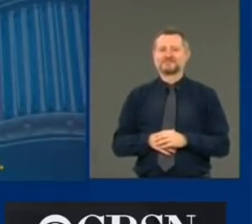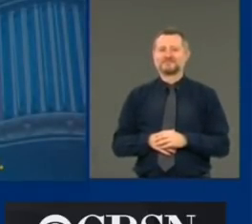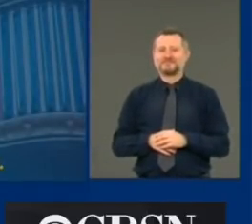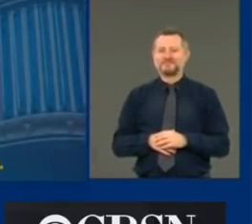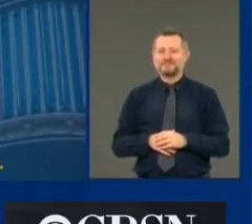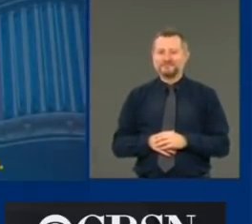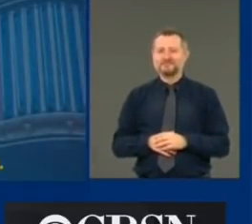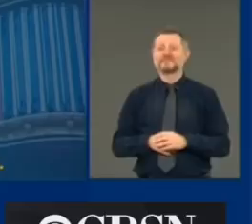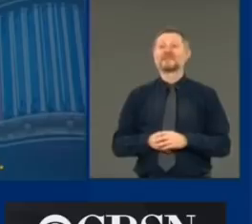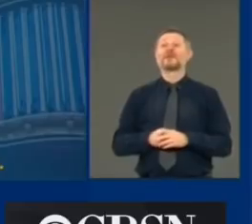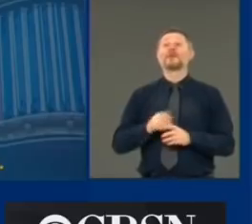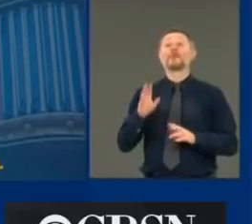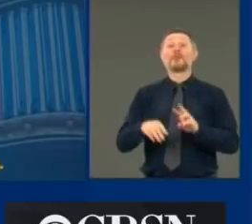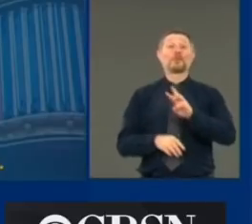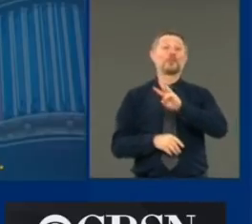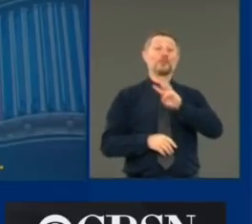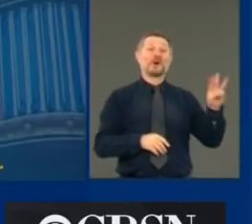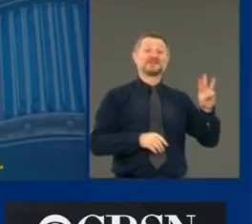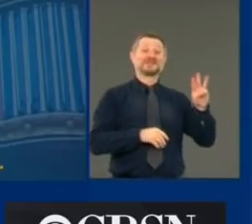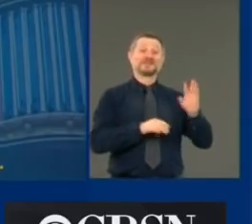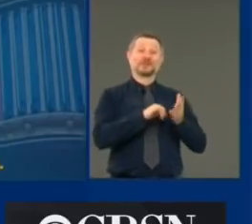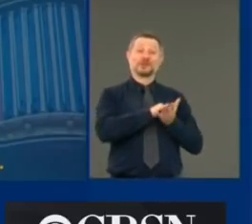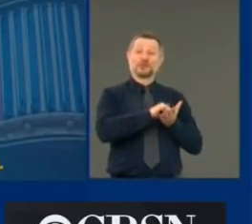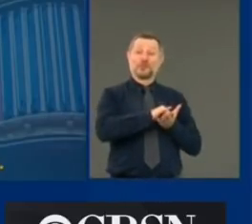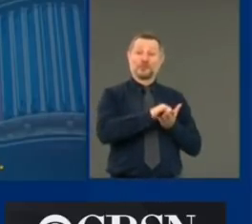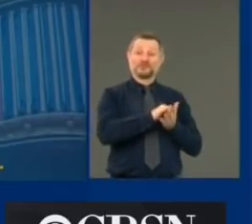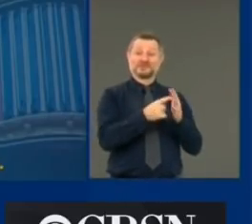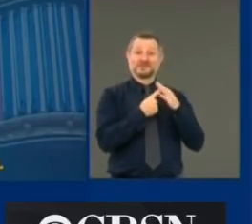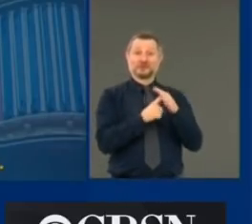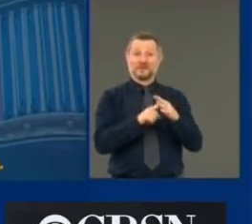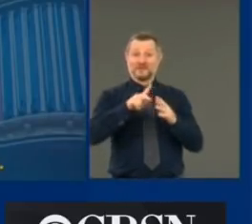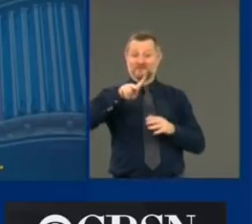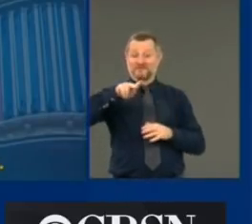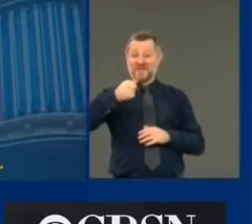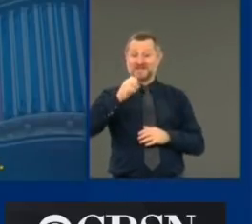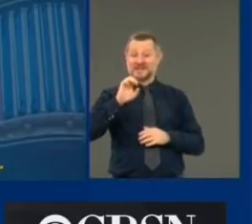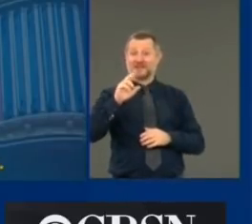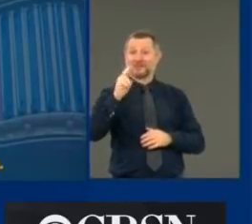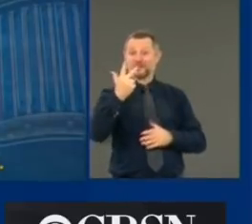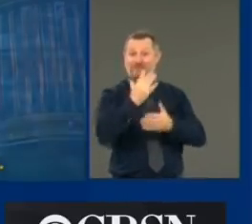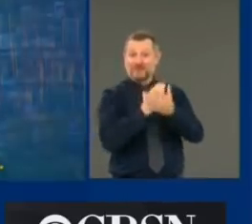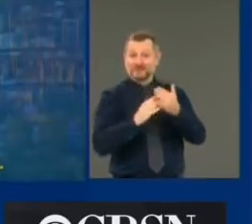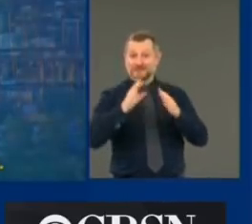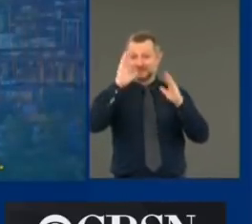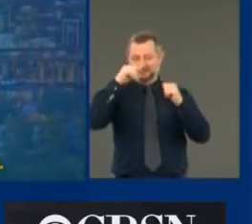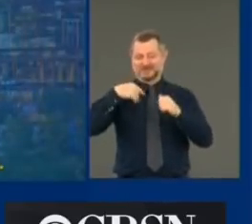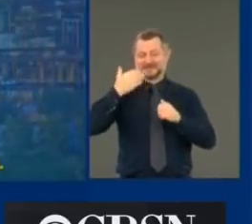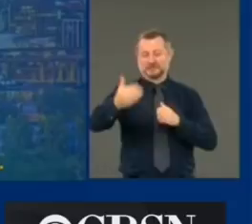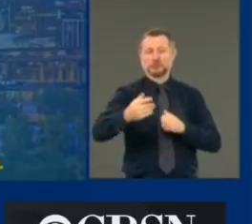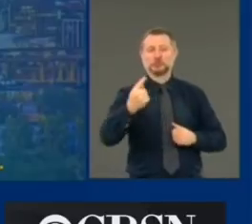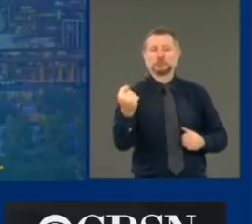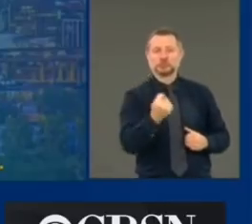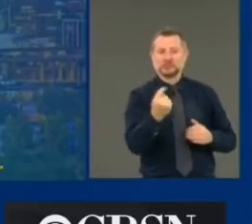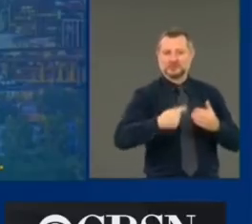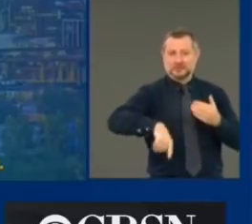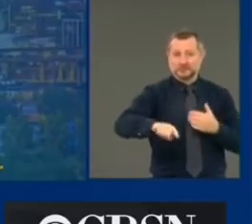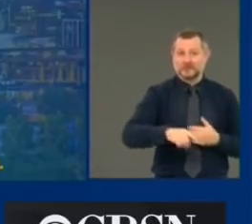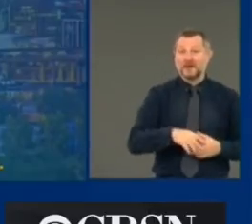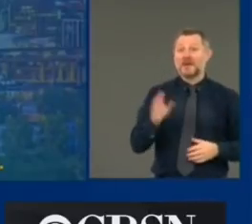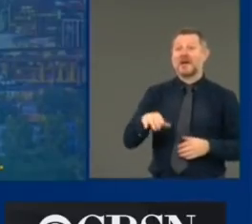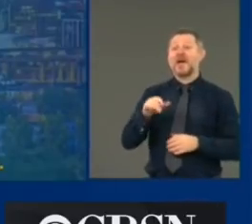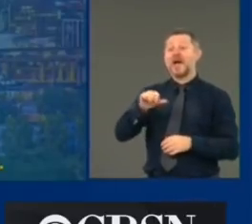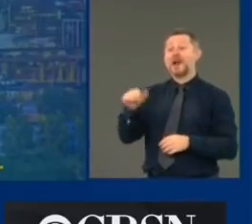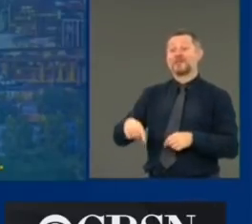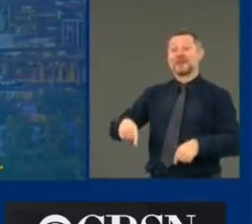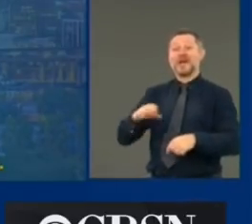Moving forward, Western New York is expected to move to phase 3 on this Tuesday. Capital Region should